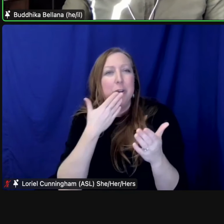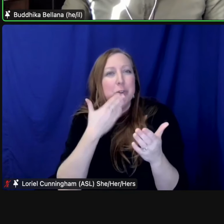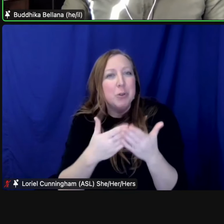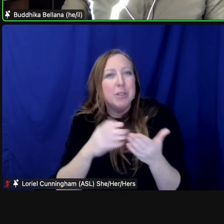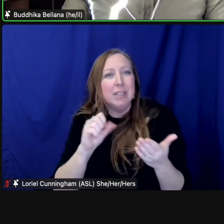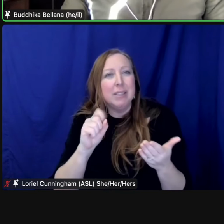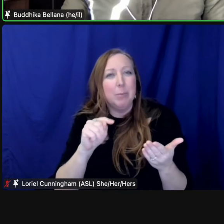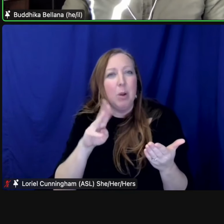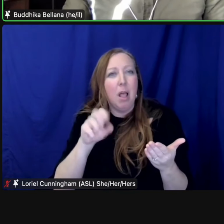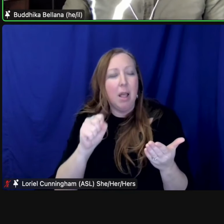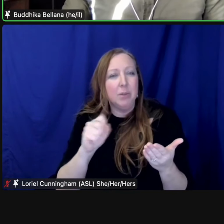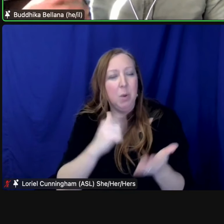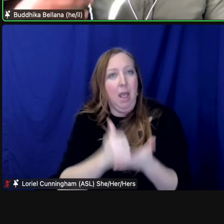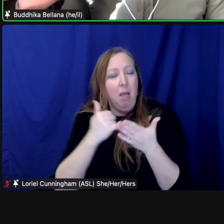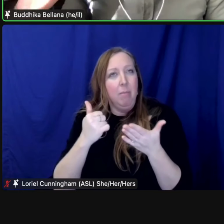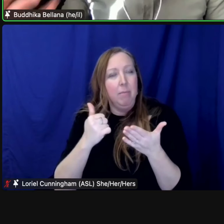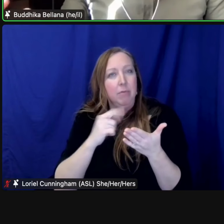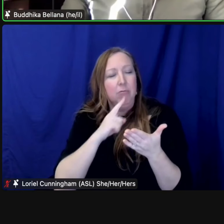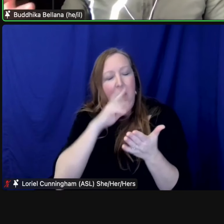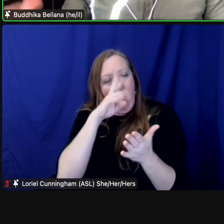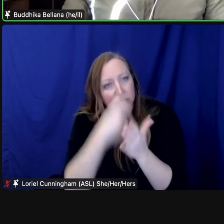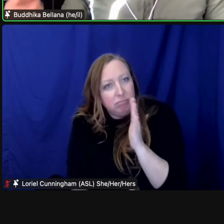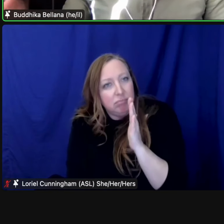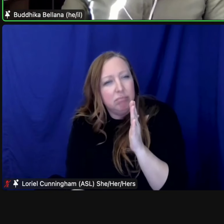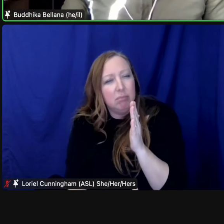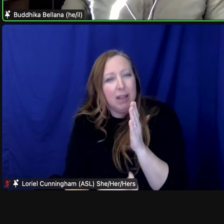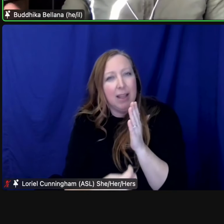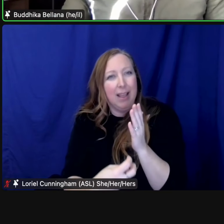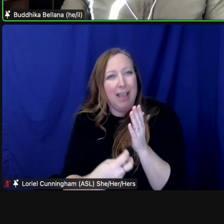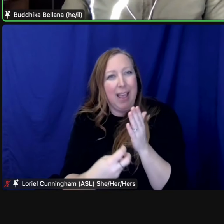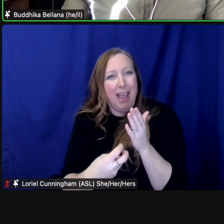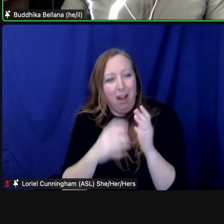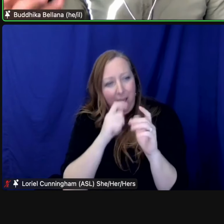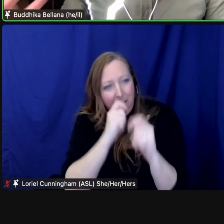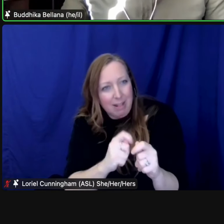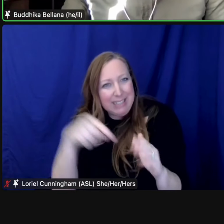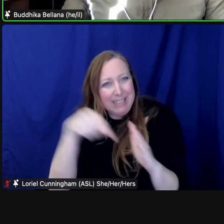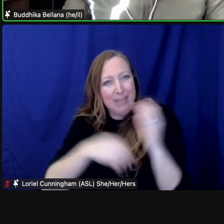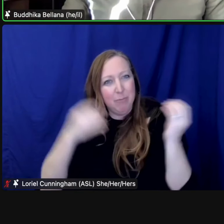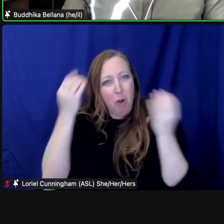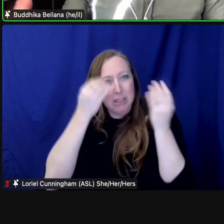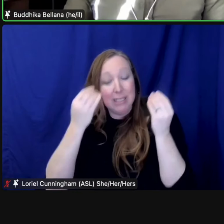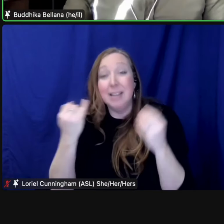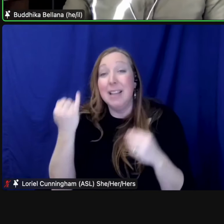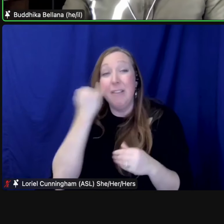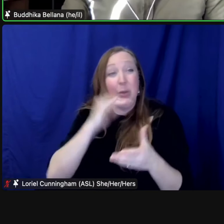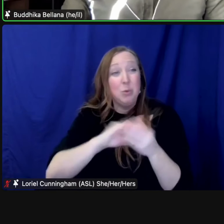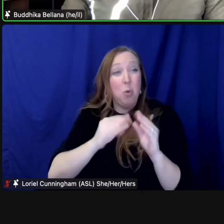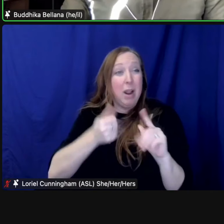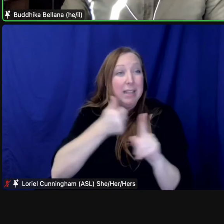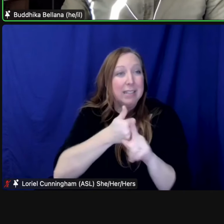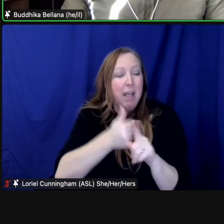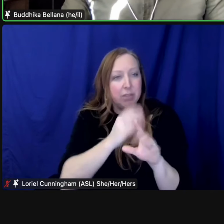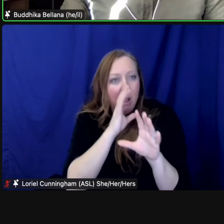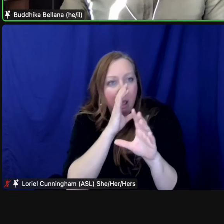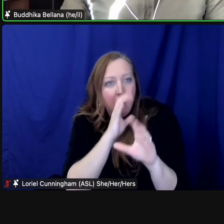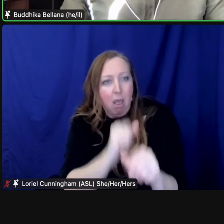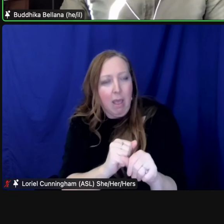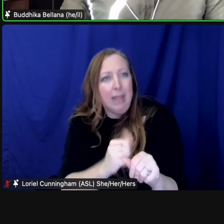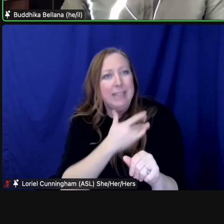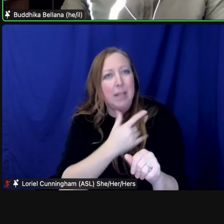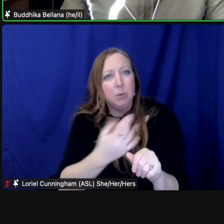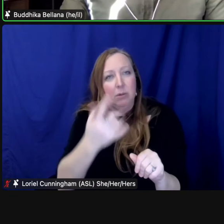or elicit deep processing, coherent and immersive, engaging stories tend to persist in our minds, shaping